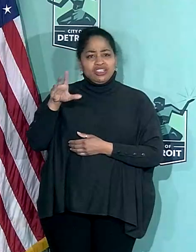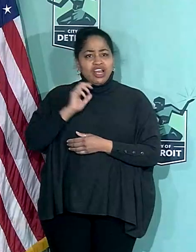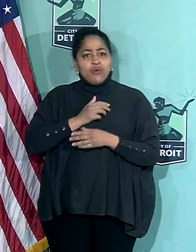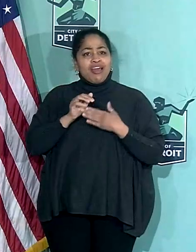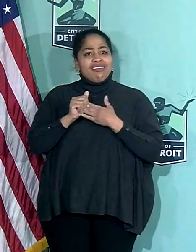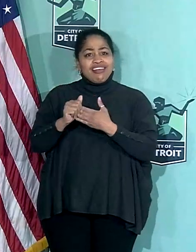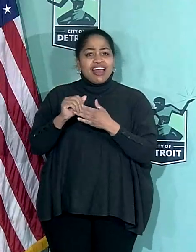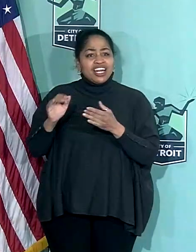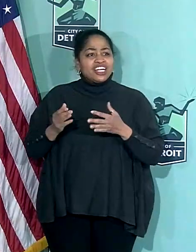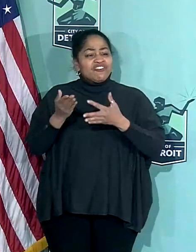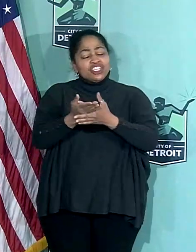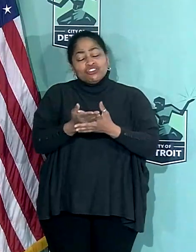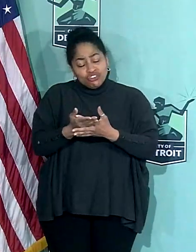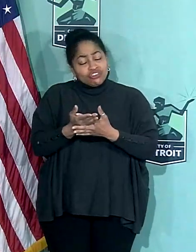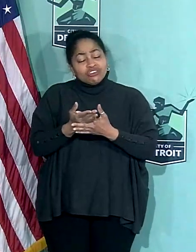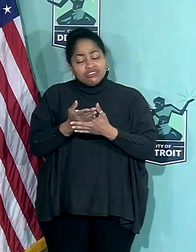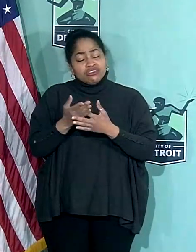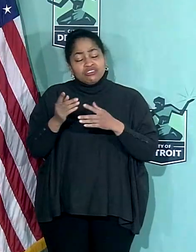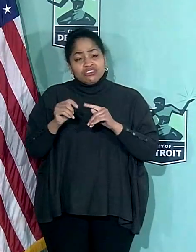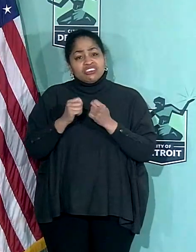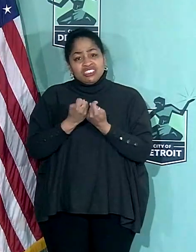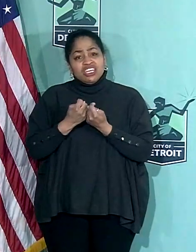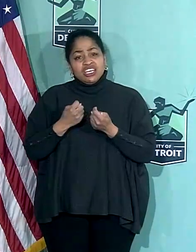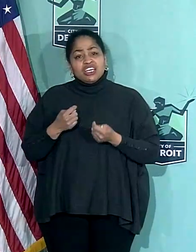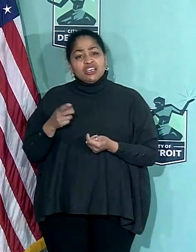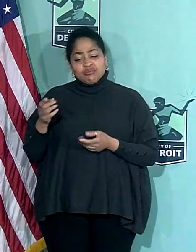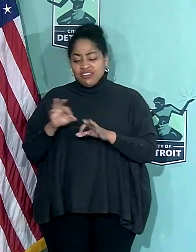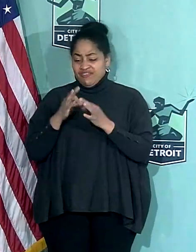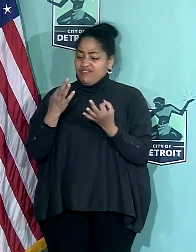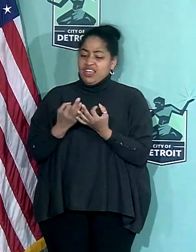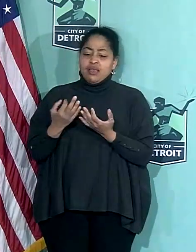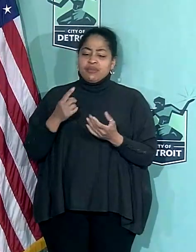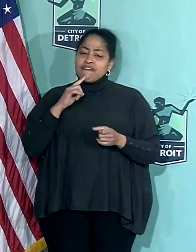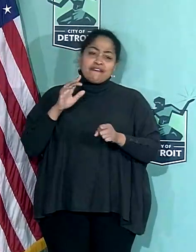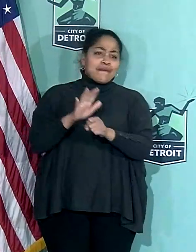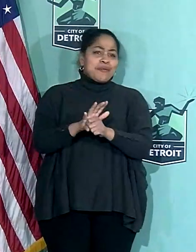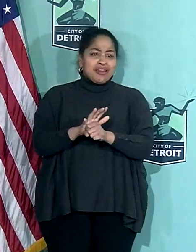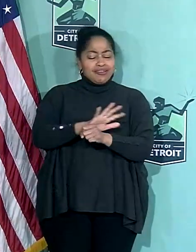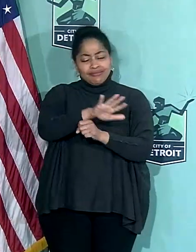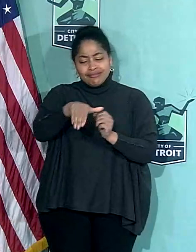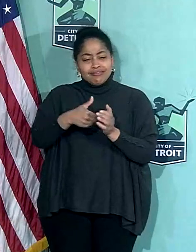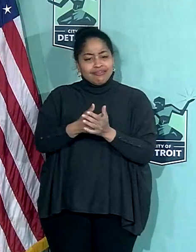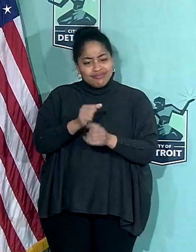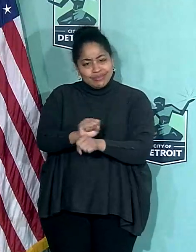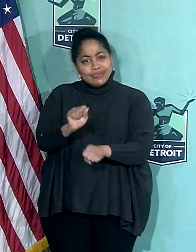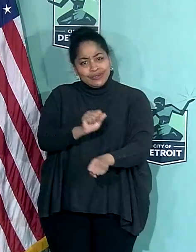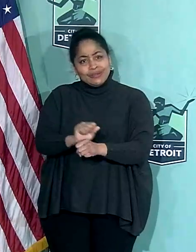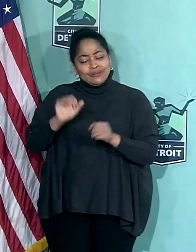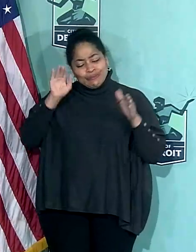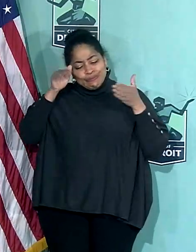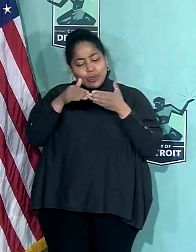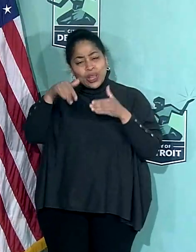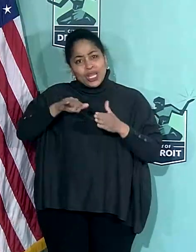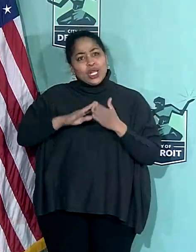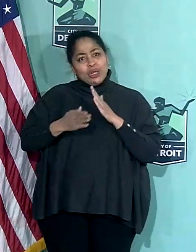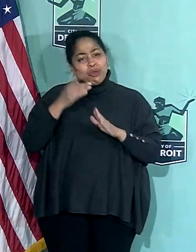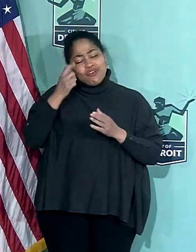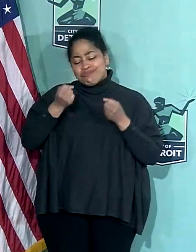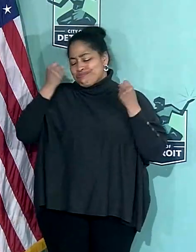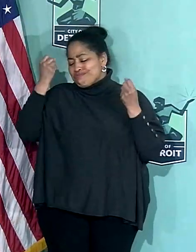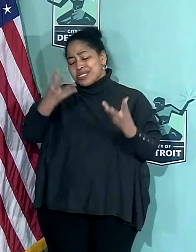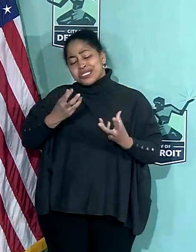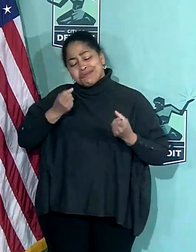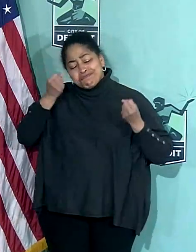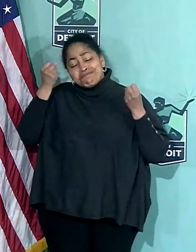It's a family that has been committed to the health of this community for many, many